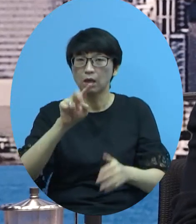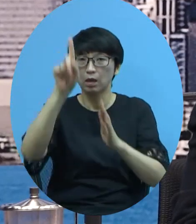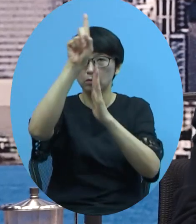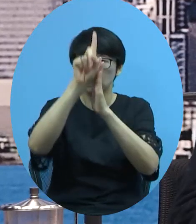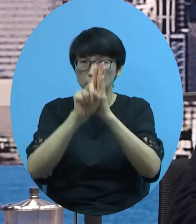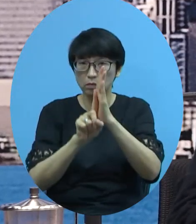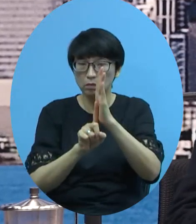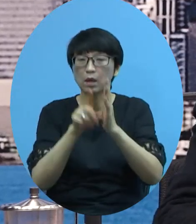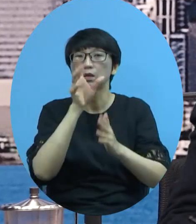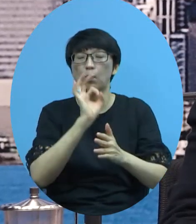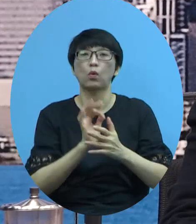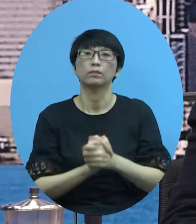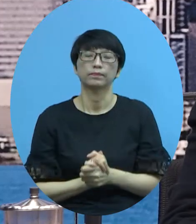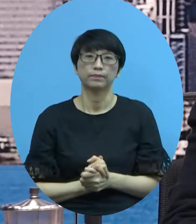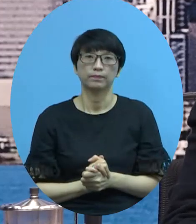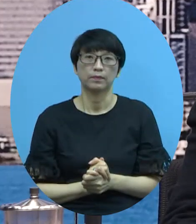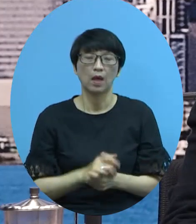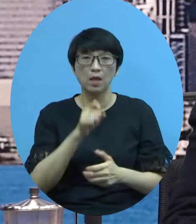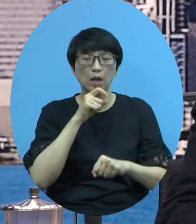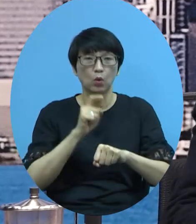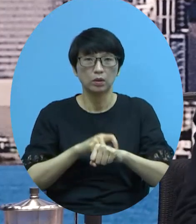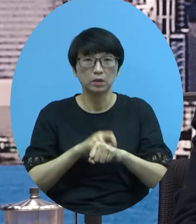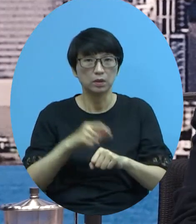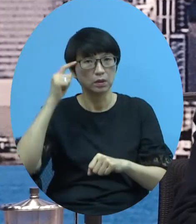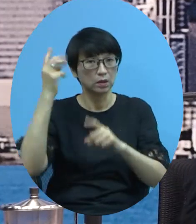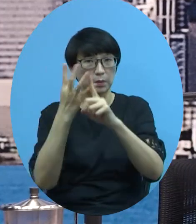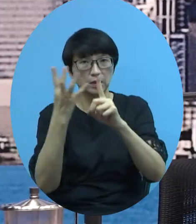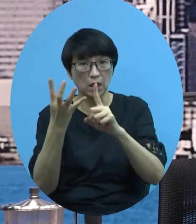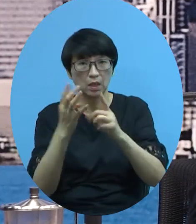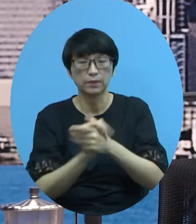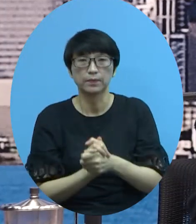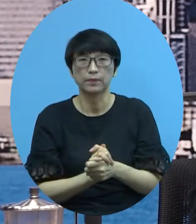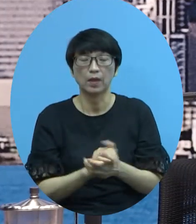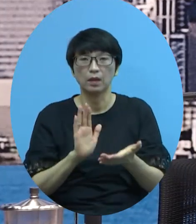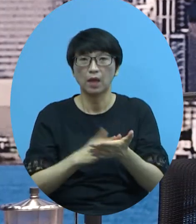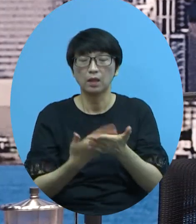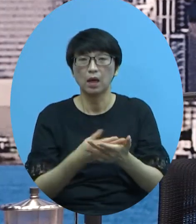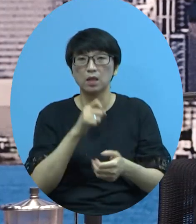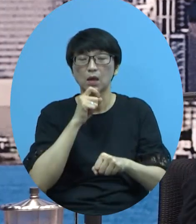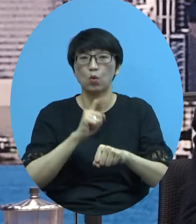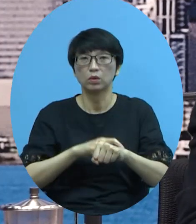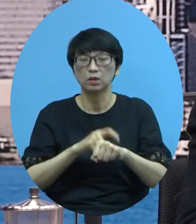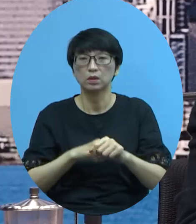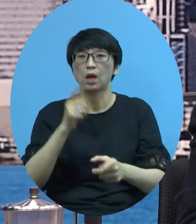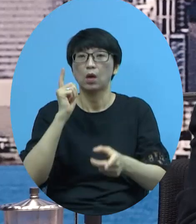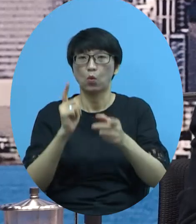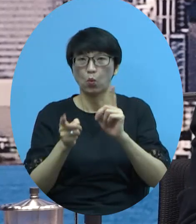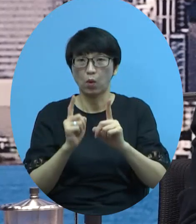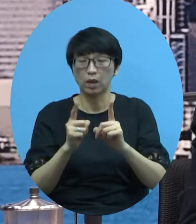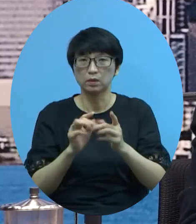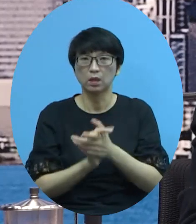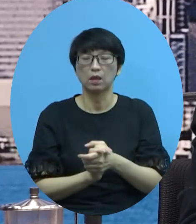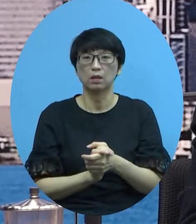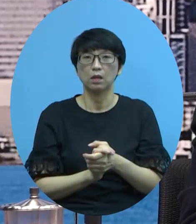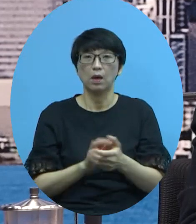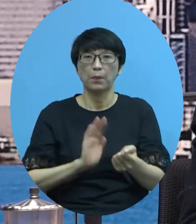Maybe 14 days, but sometimes we will have patients who have onset earlier, so we need to add back the figures. So there will be some